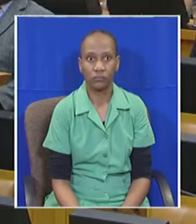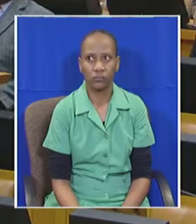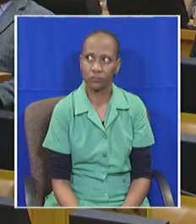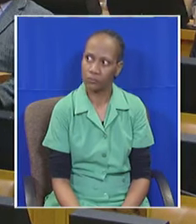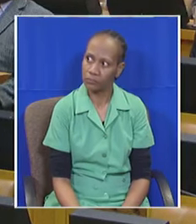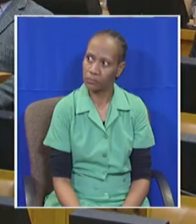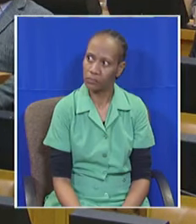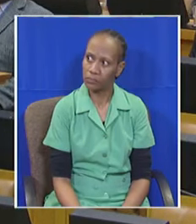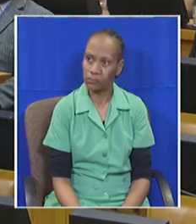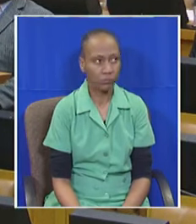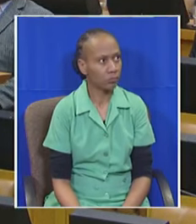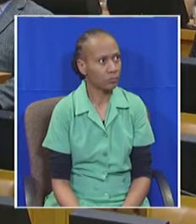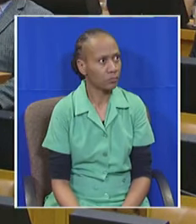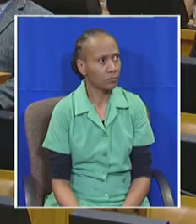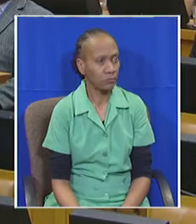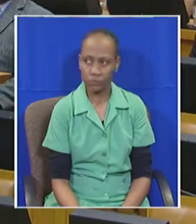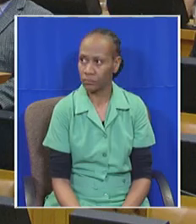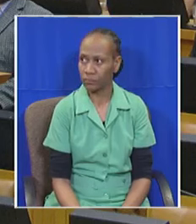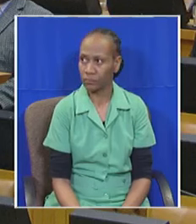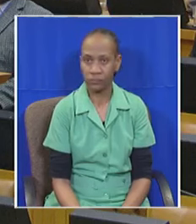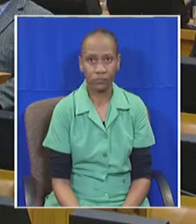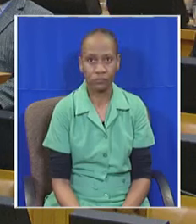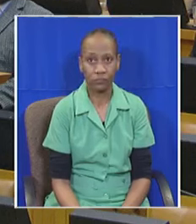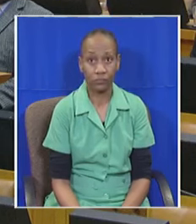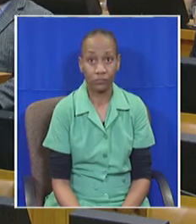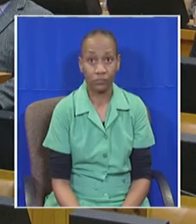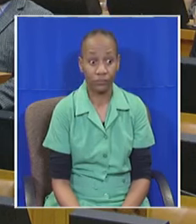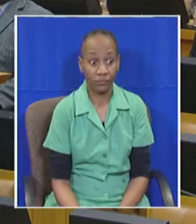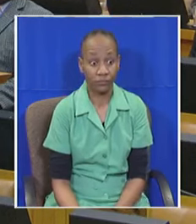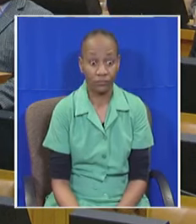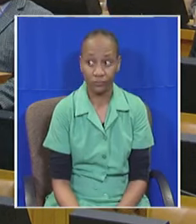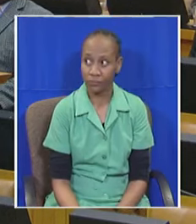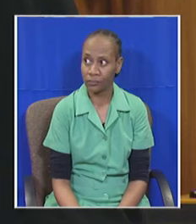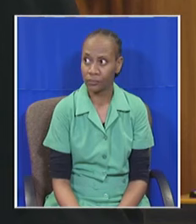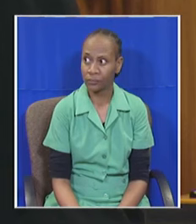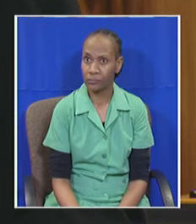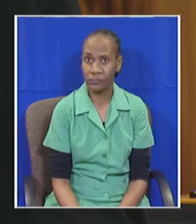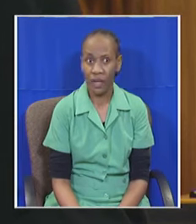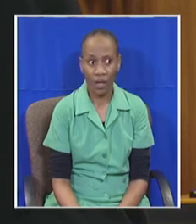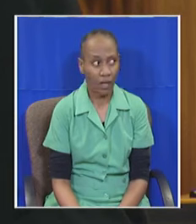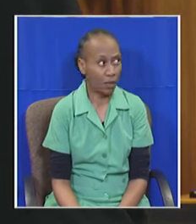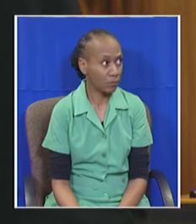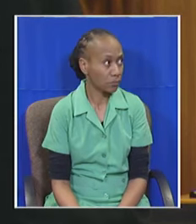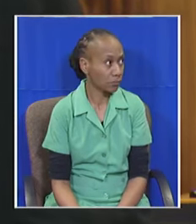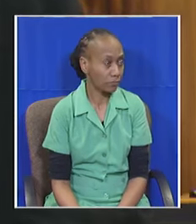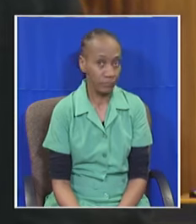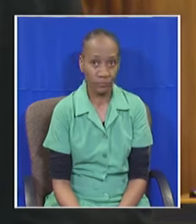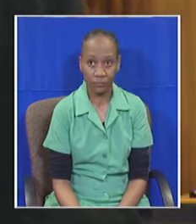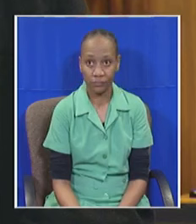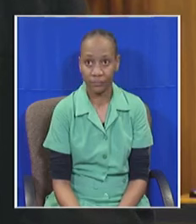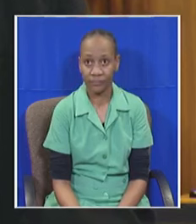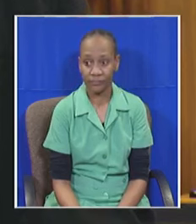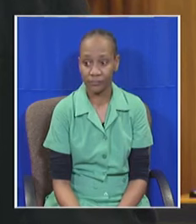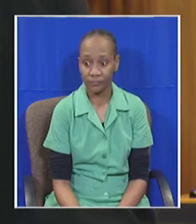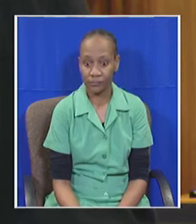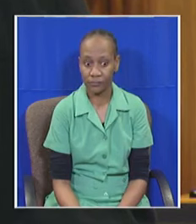question marks over the Minister of Cooperative Governance and Traditional Affairs and his connections to this corrupt shadow state. In April